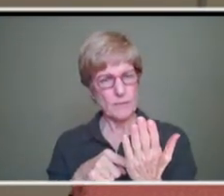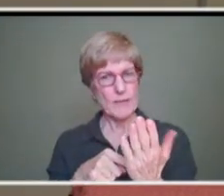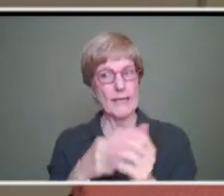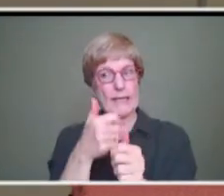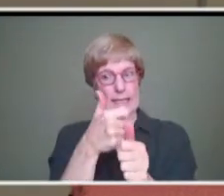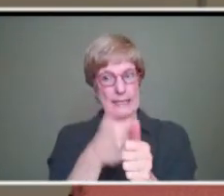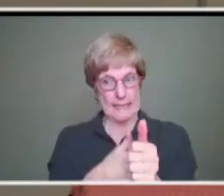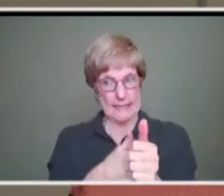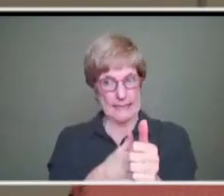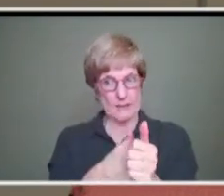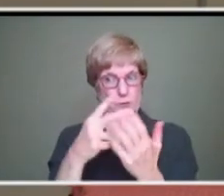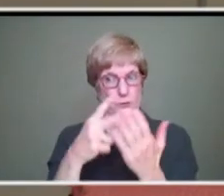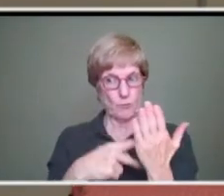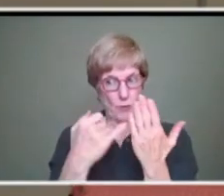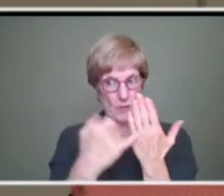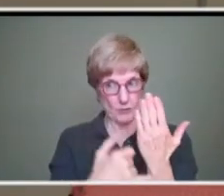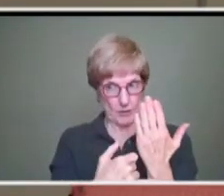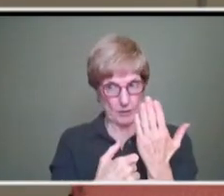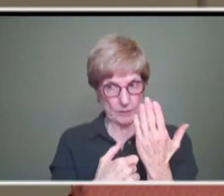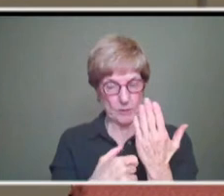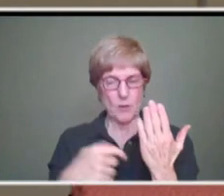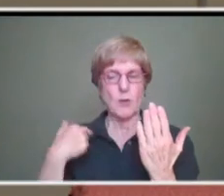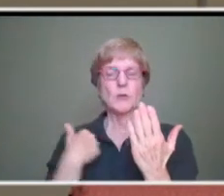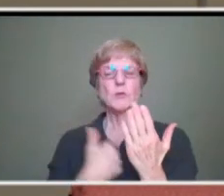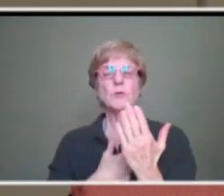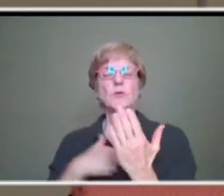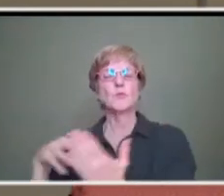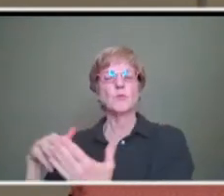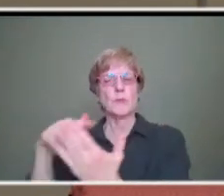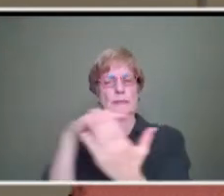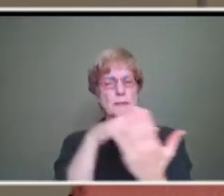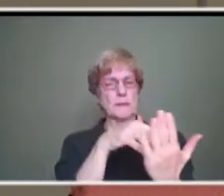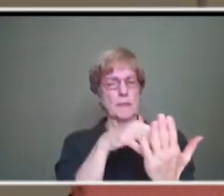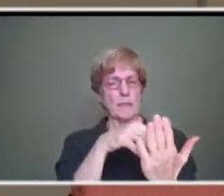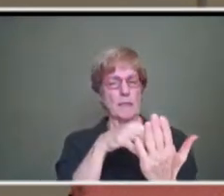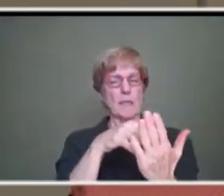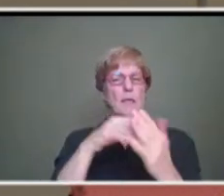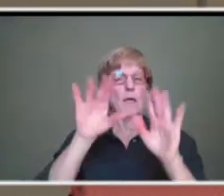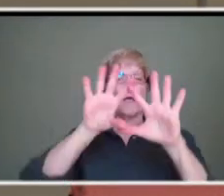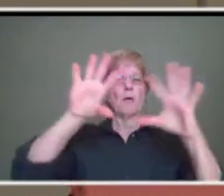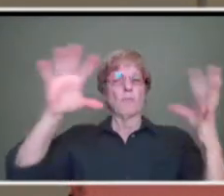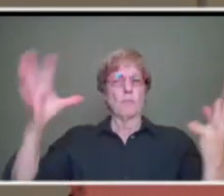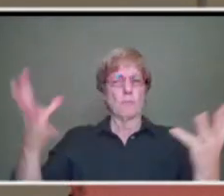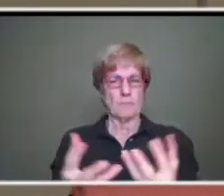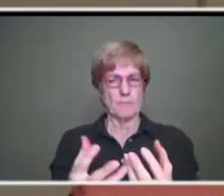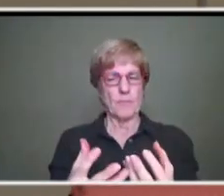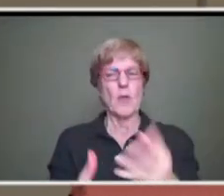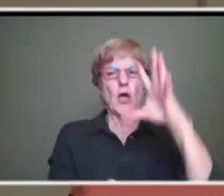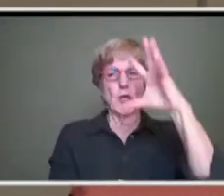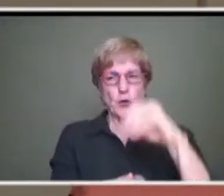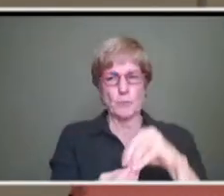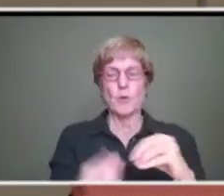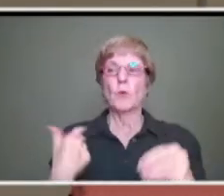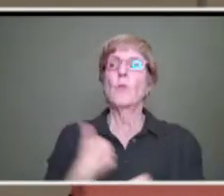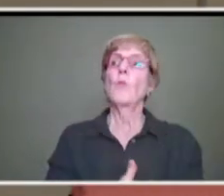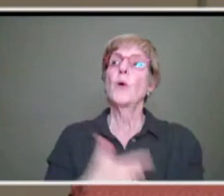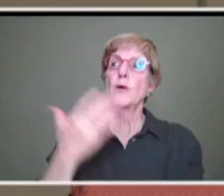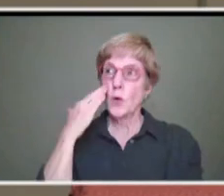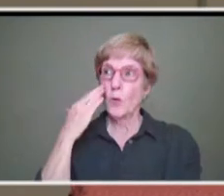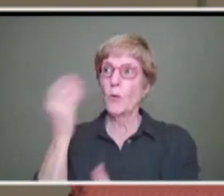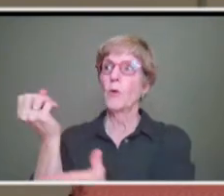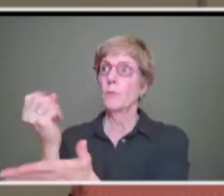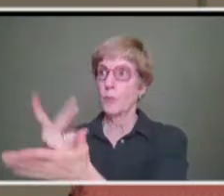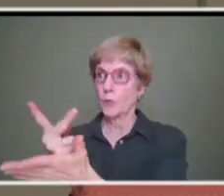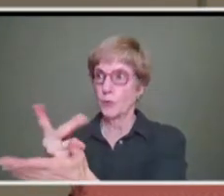individual project or are we looking at it as an accumulative since we know that we've approved other